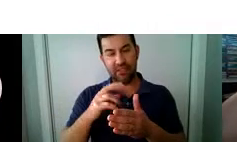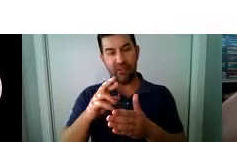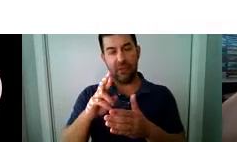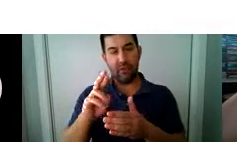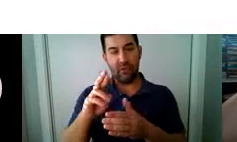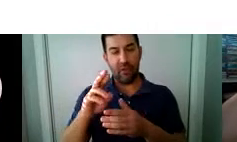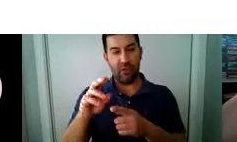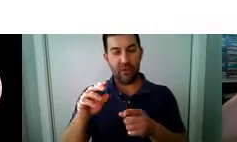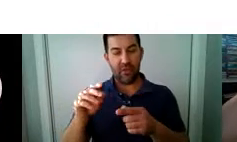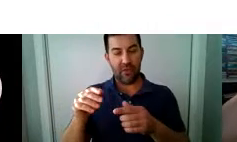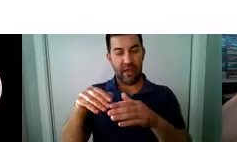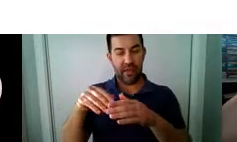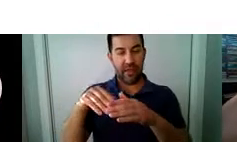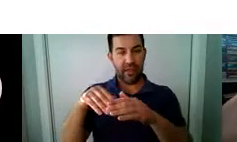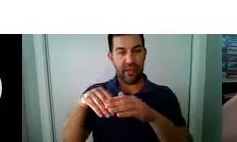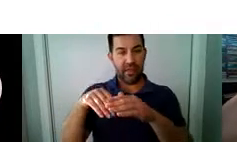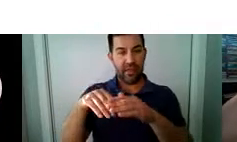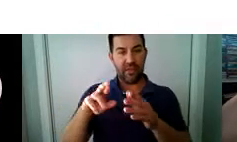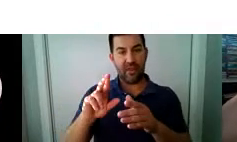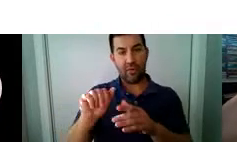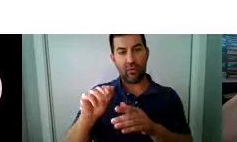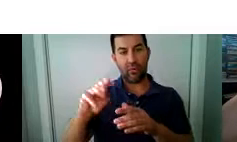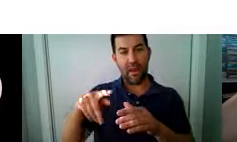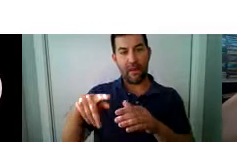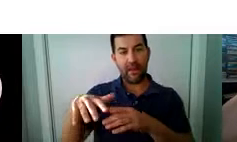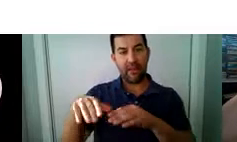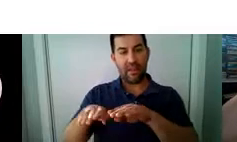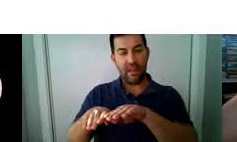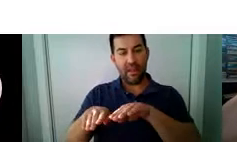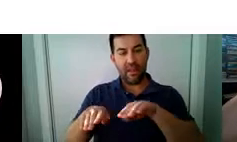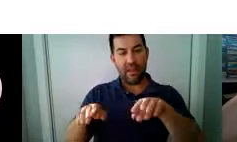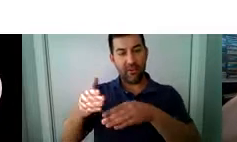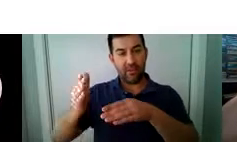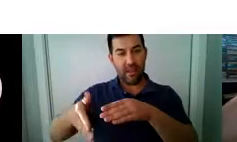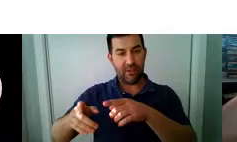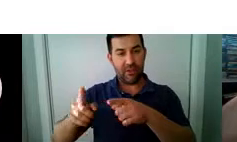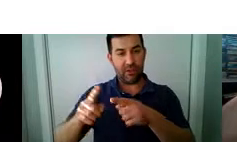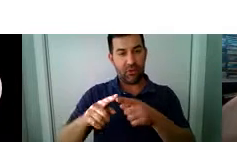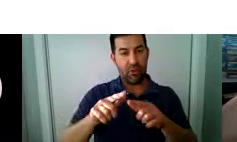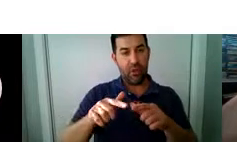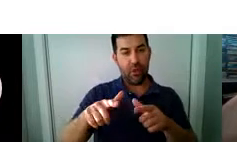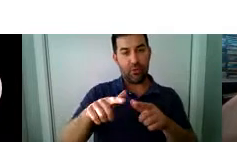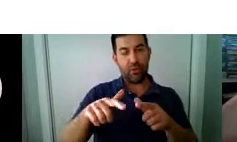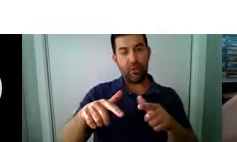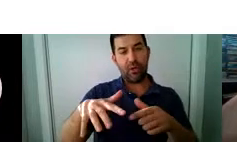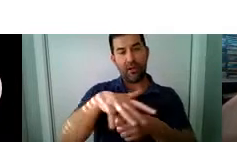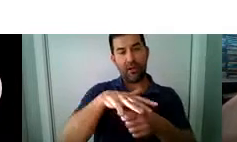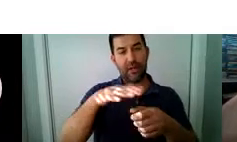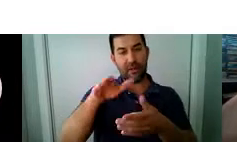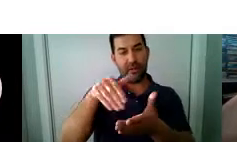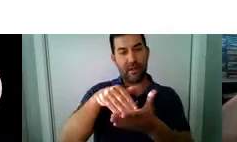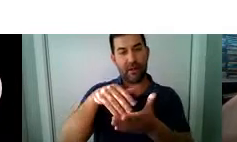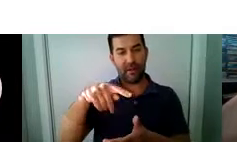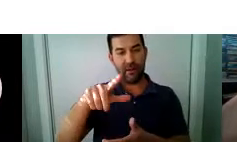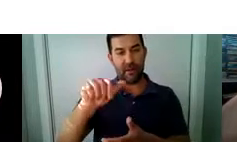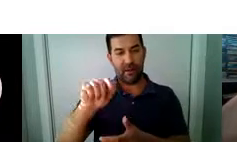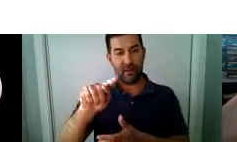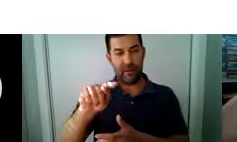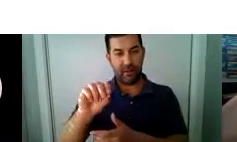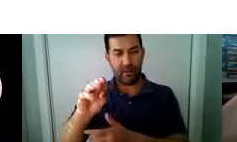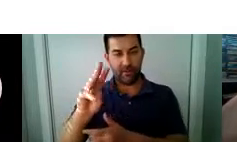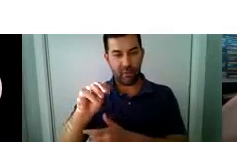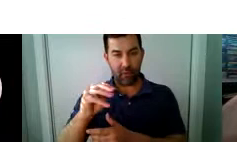outbound platform entrance ramp from the end of the platform to a location mid-platform. It's also proposing to